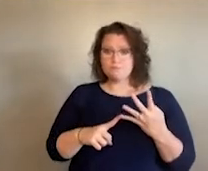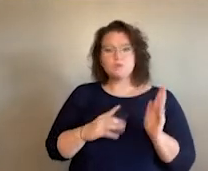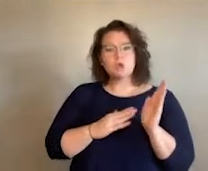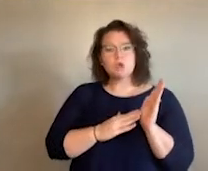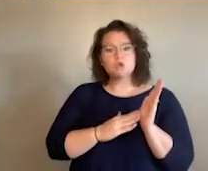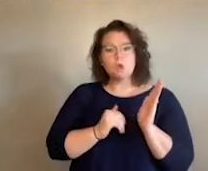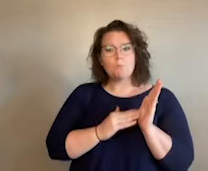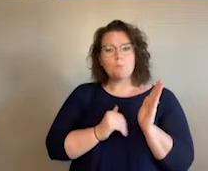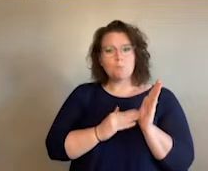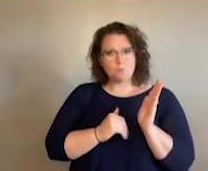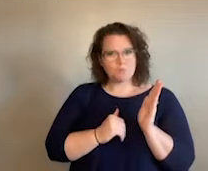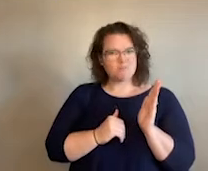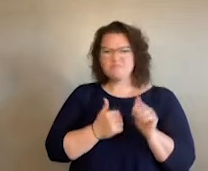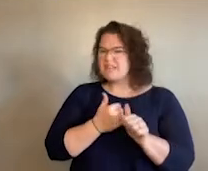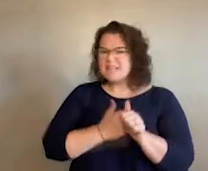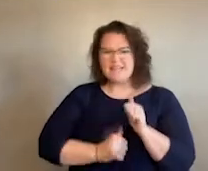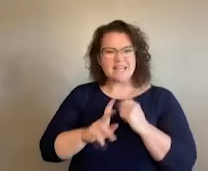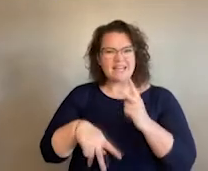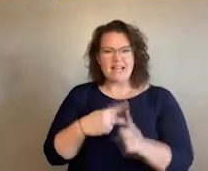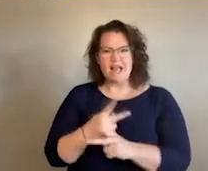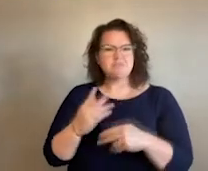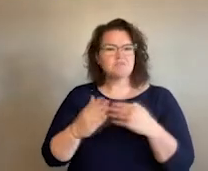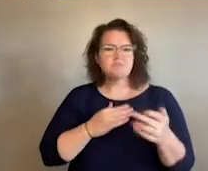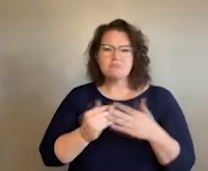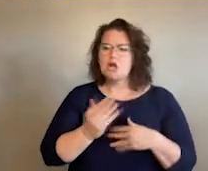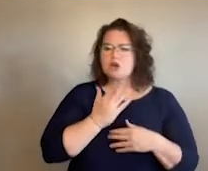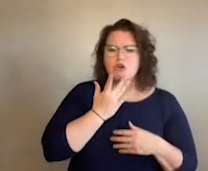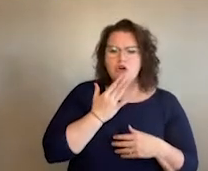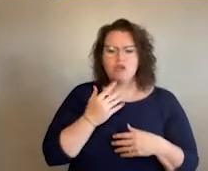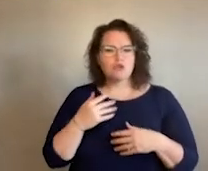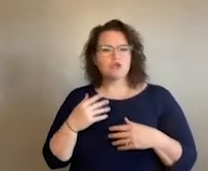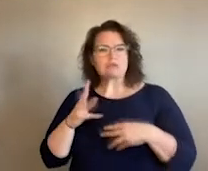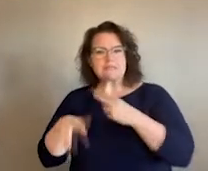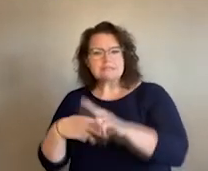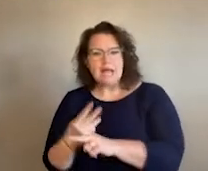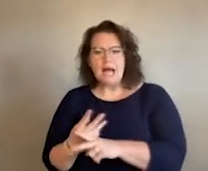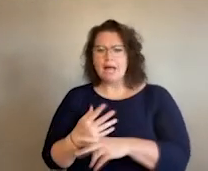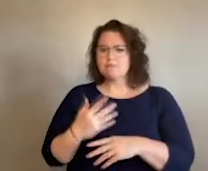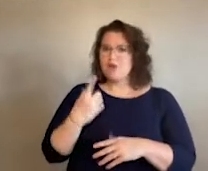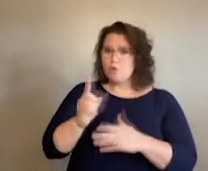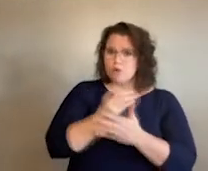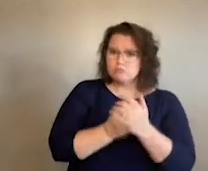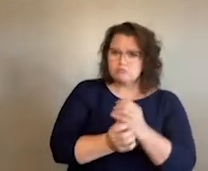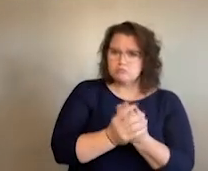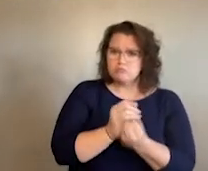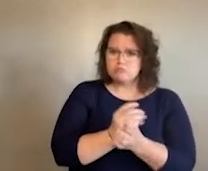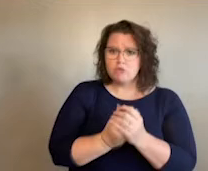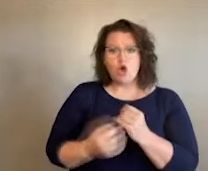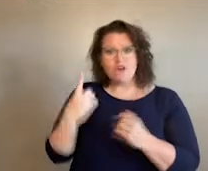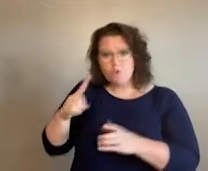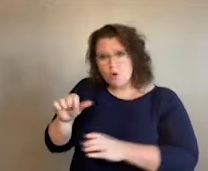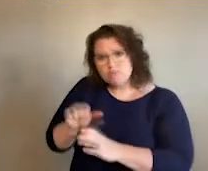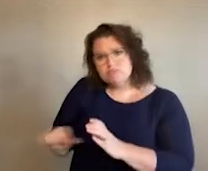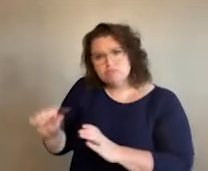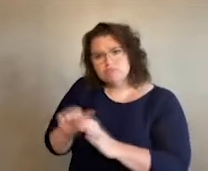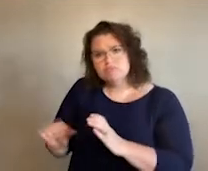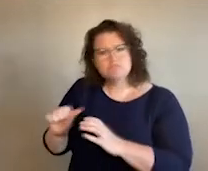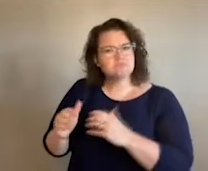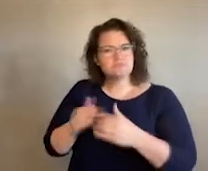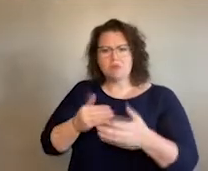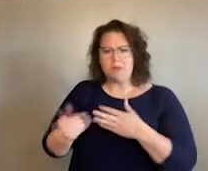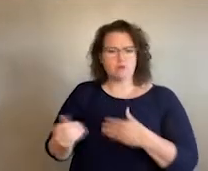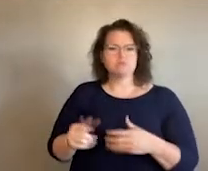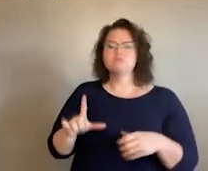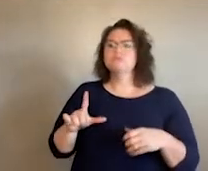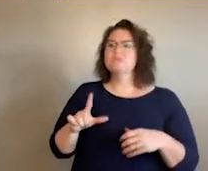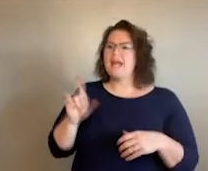and some soap. It can be any kind of soap. It can be hand soap, it can be dish soap, any type of liquid soap will